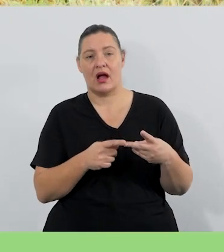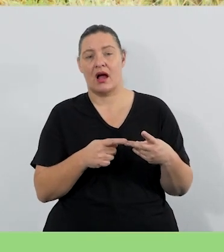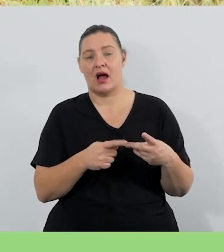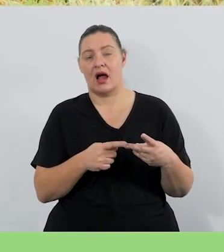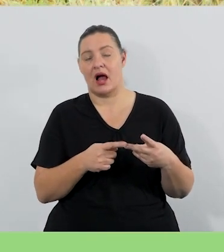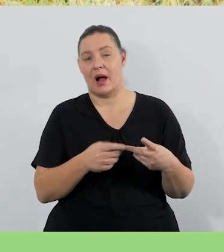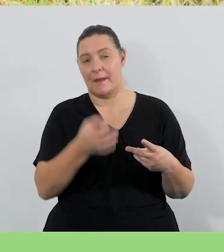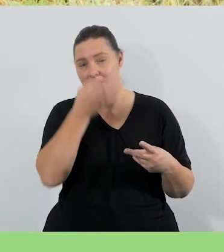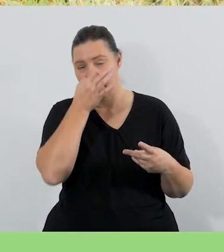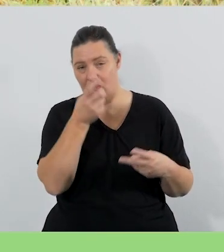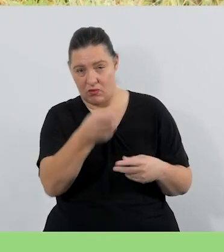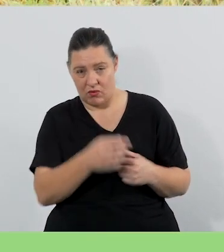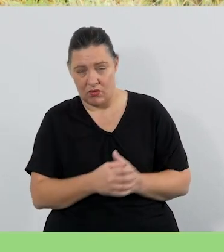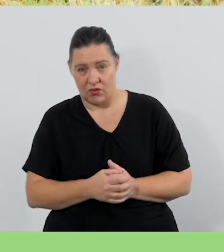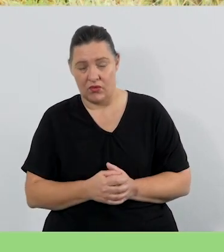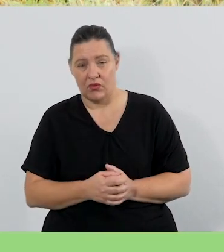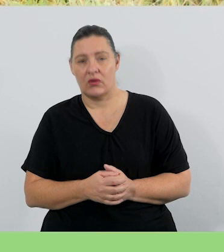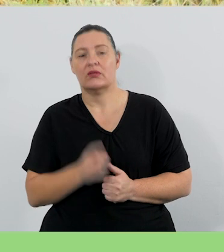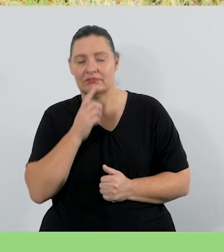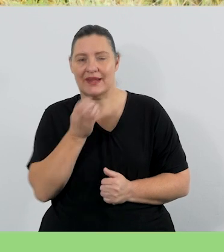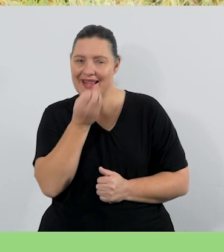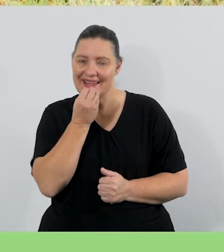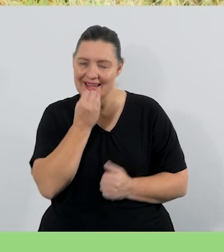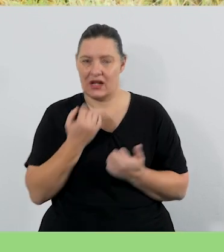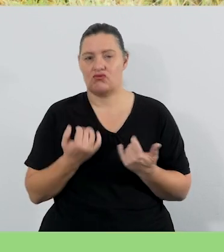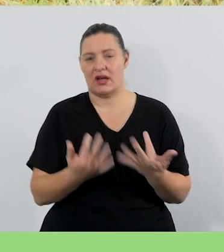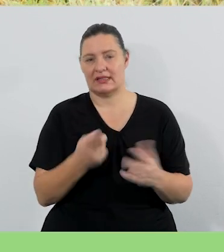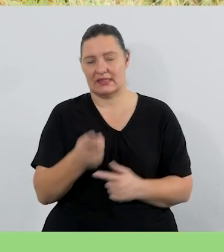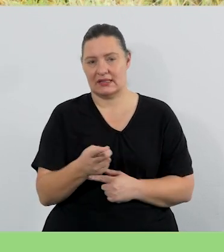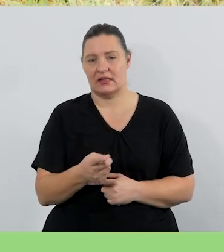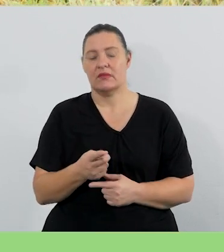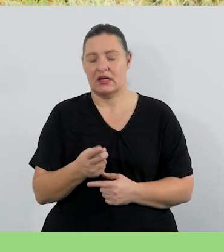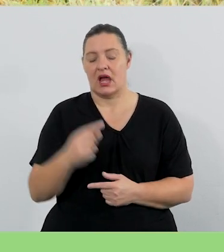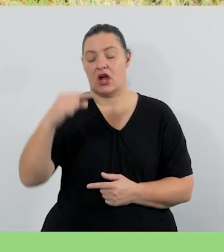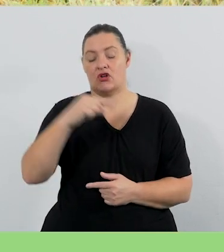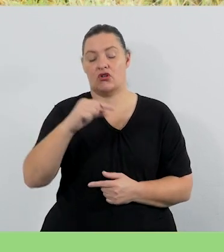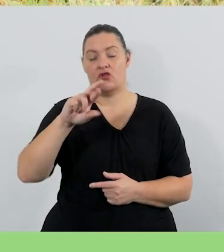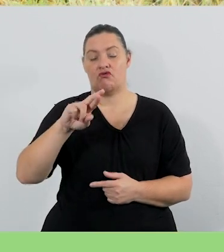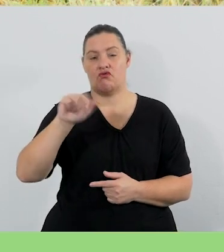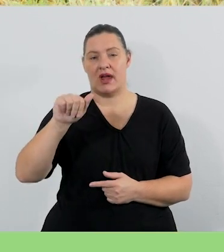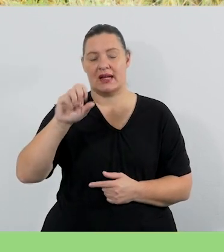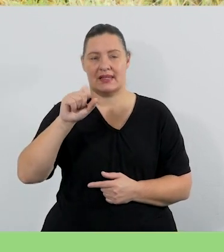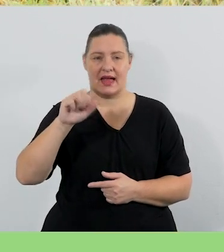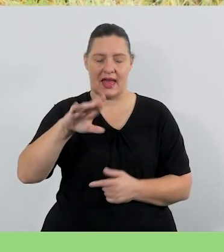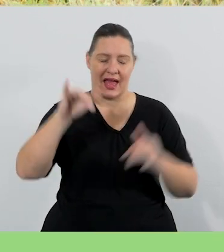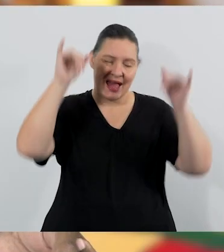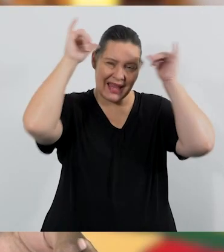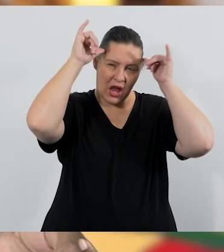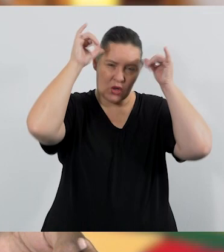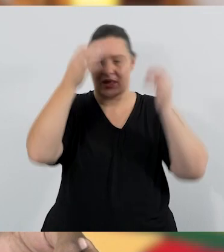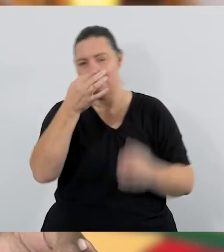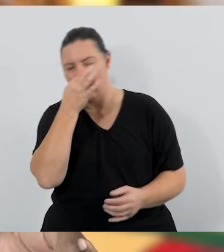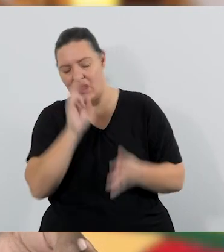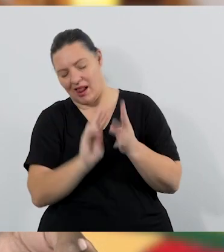So herbivores such as the buffalo that eat grass are called grazers. So cows, buffaloes are